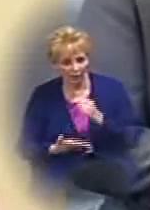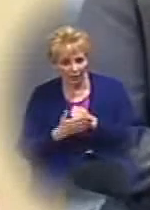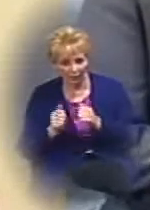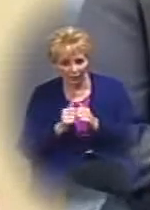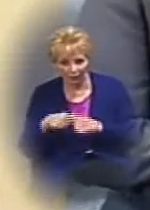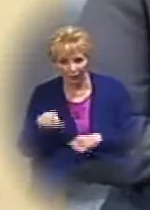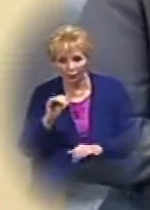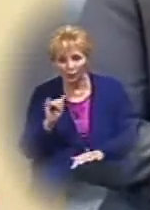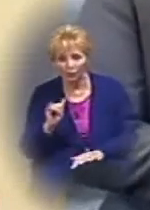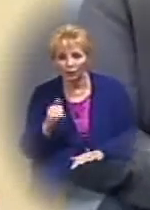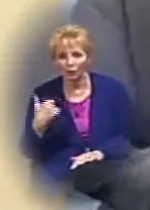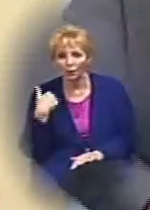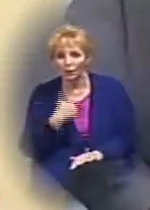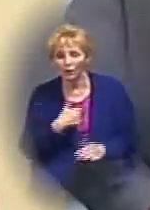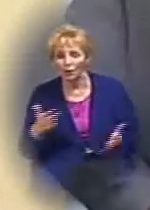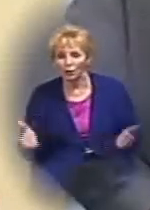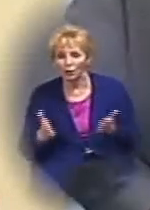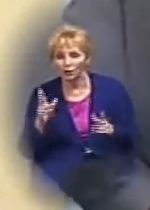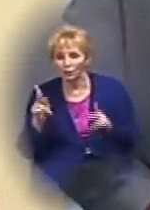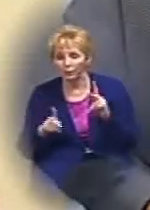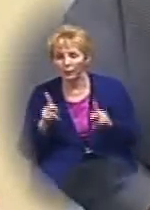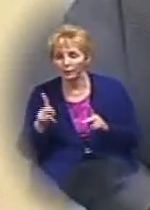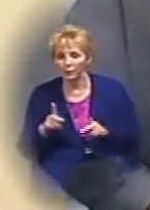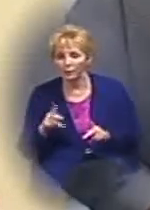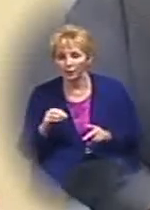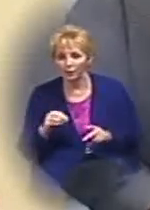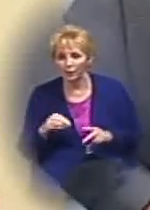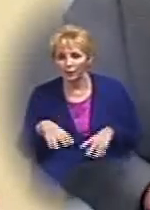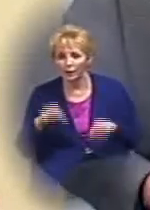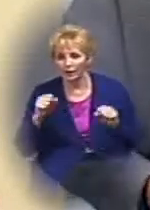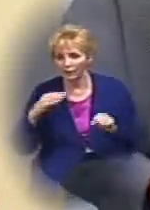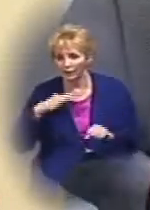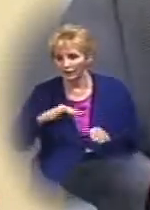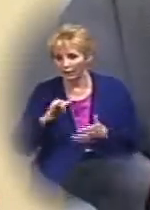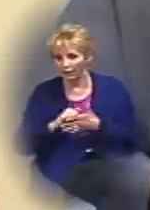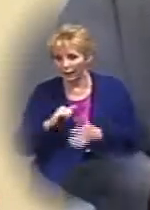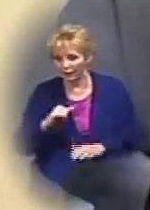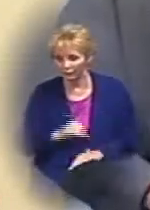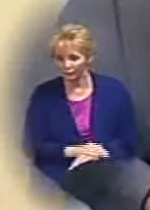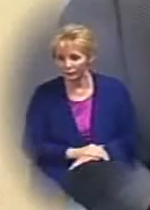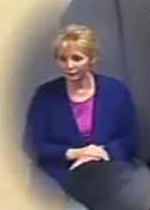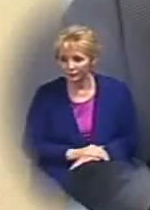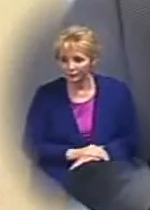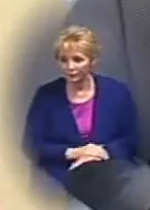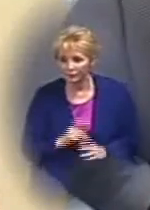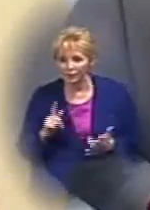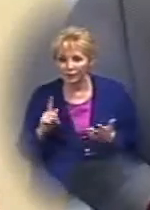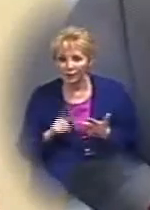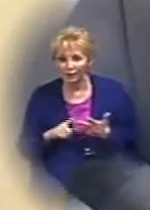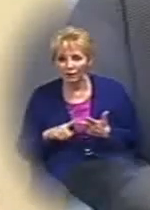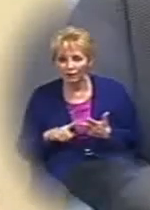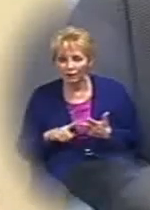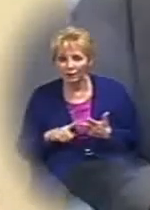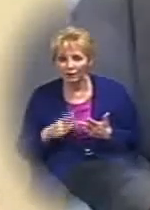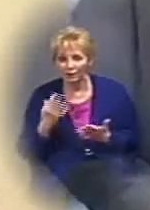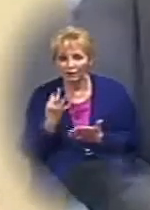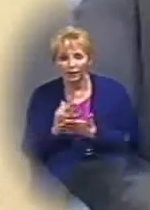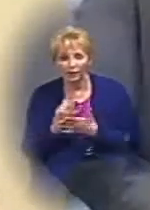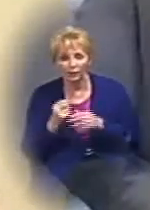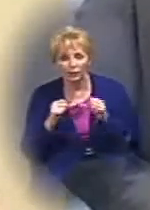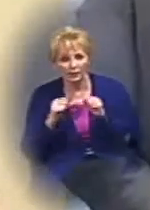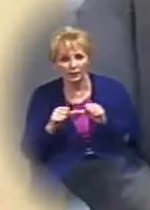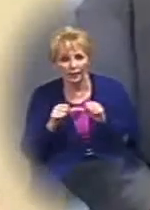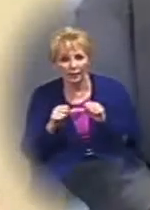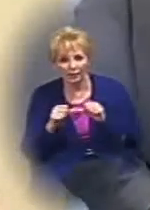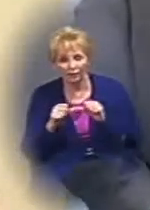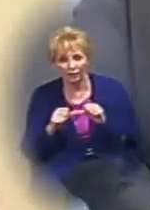well. So we encourage people to take advantage of that benefit. The third award is financial stability, and financial